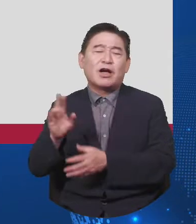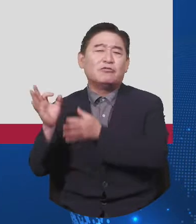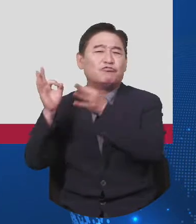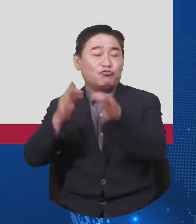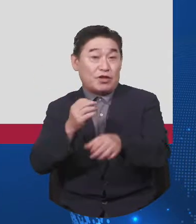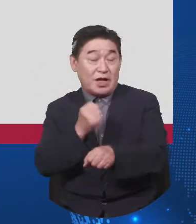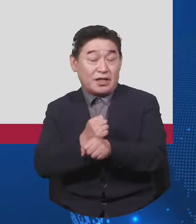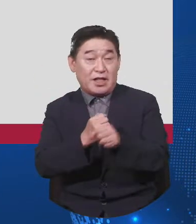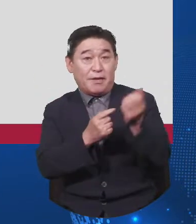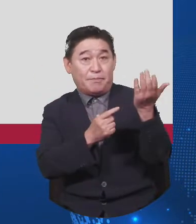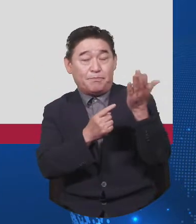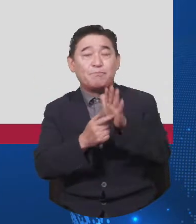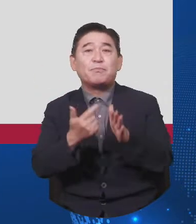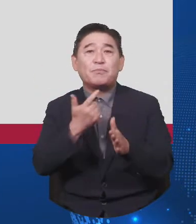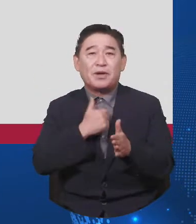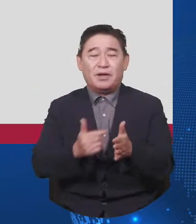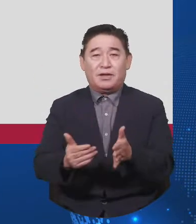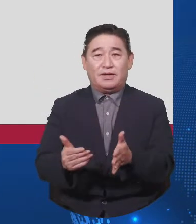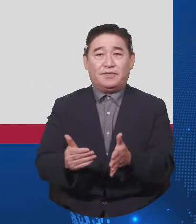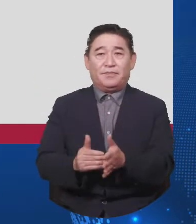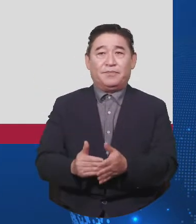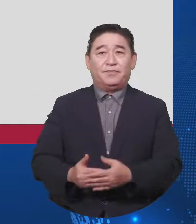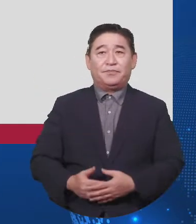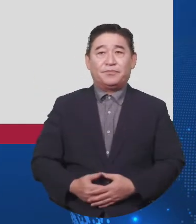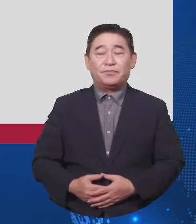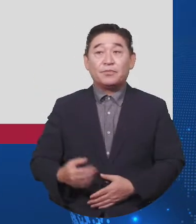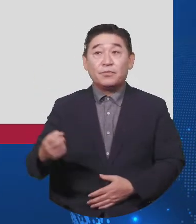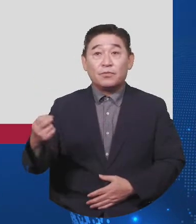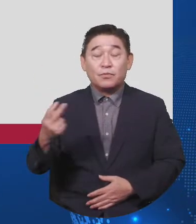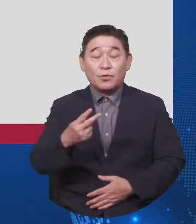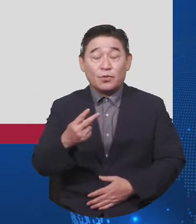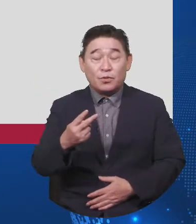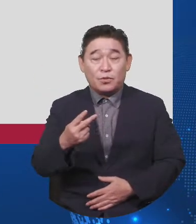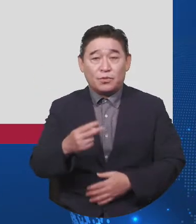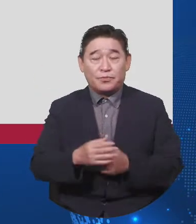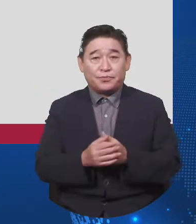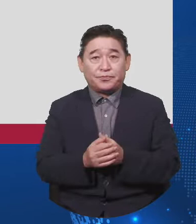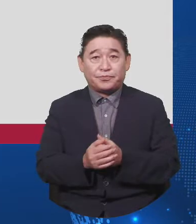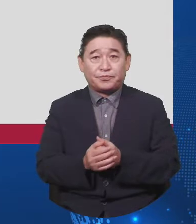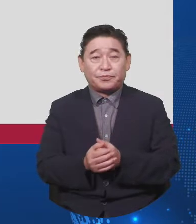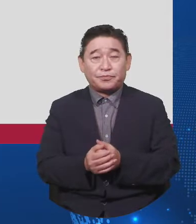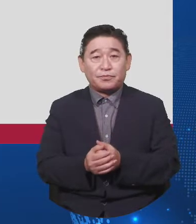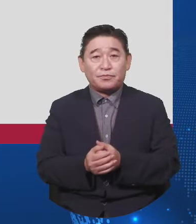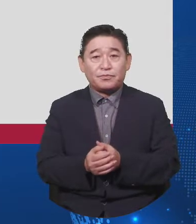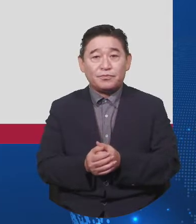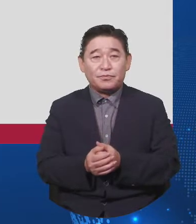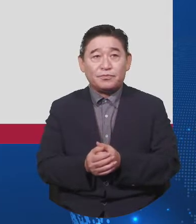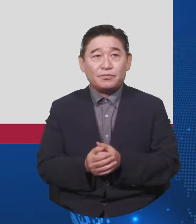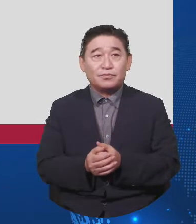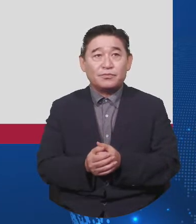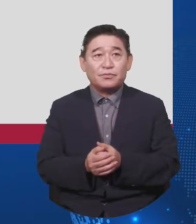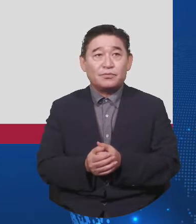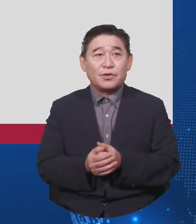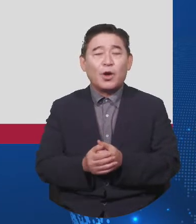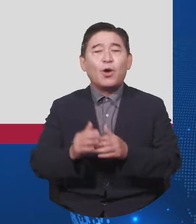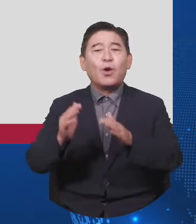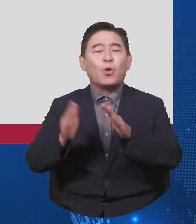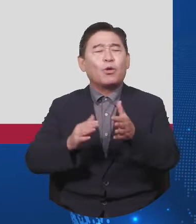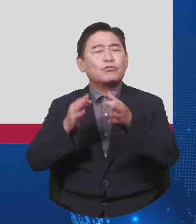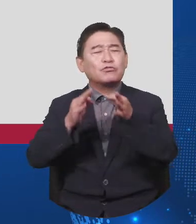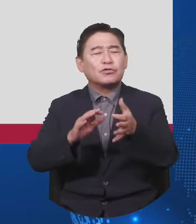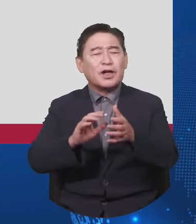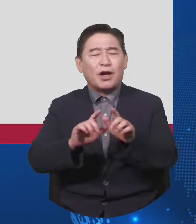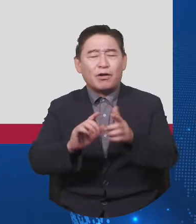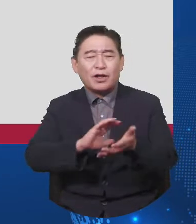other debates like the global public investment debate and some others. So what I want to say is this is a very important